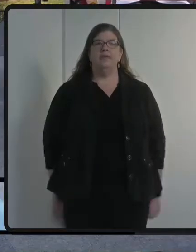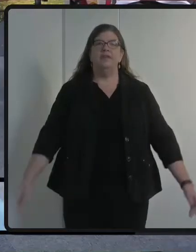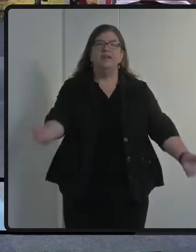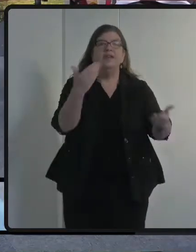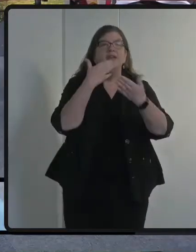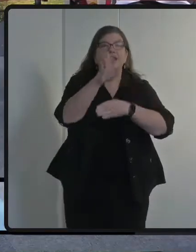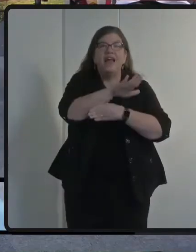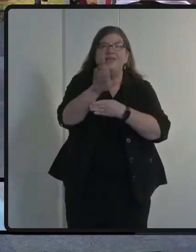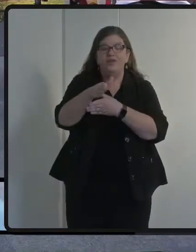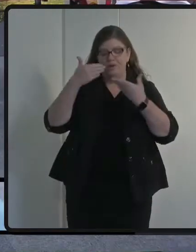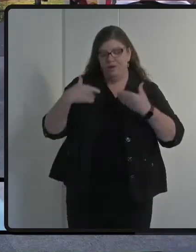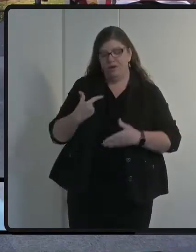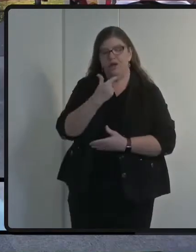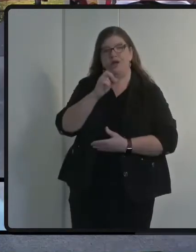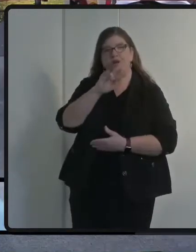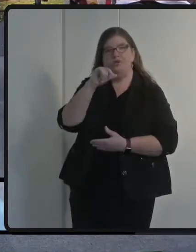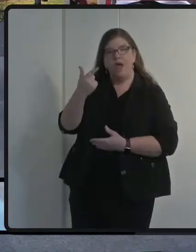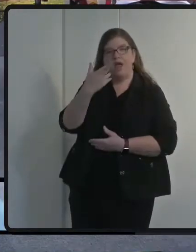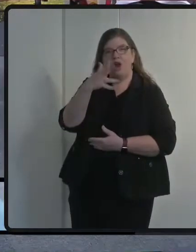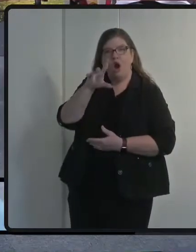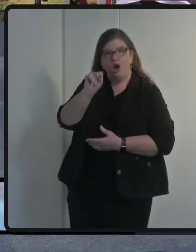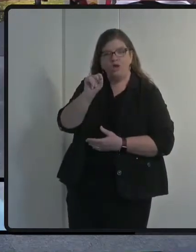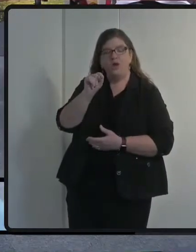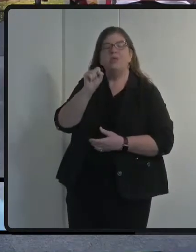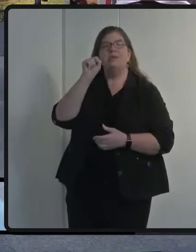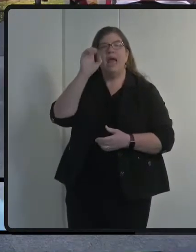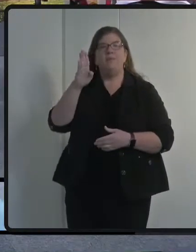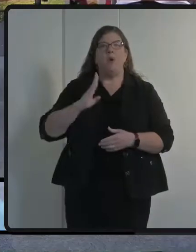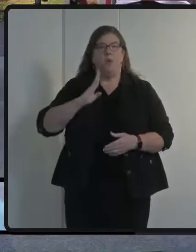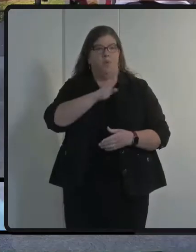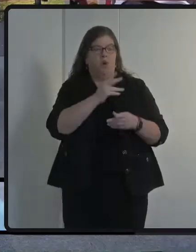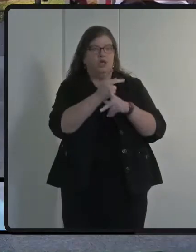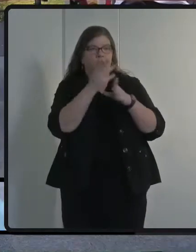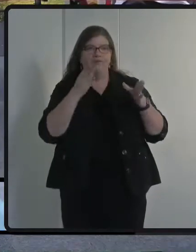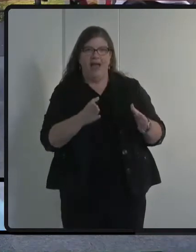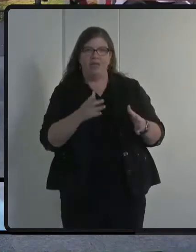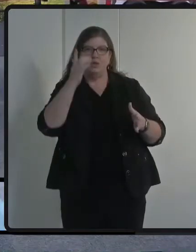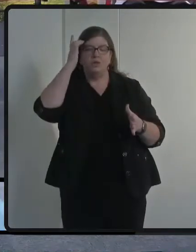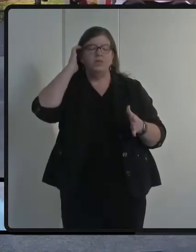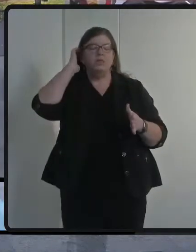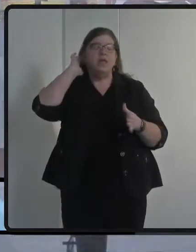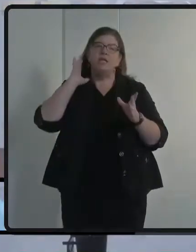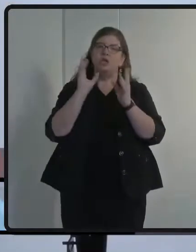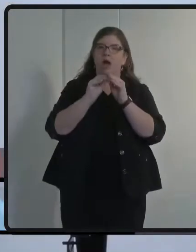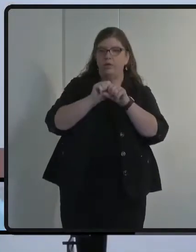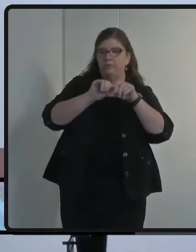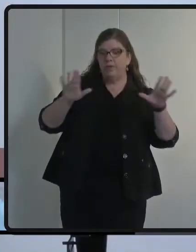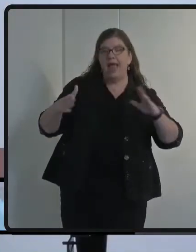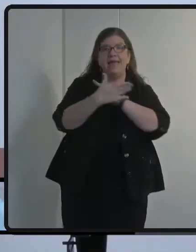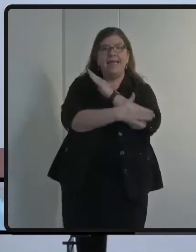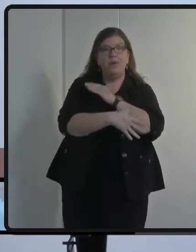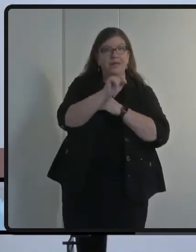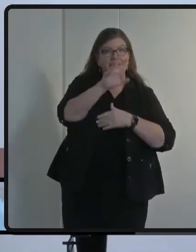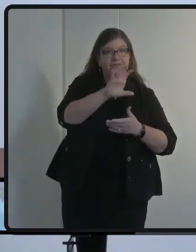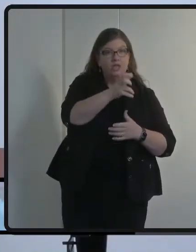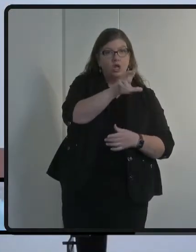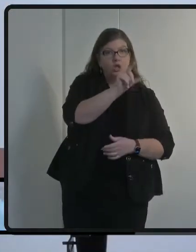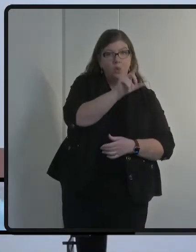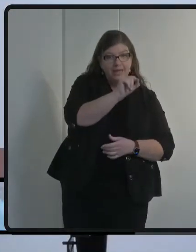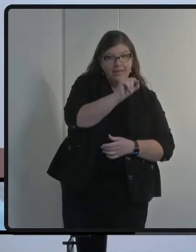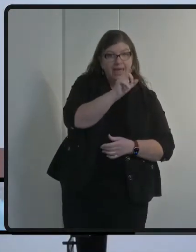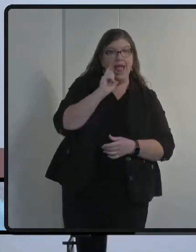Good afternoon. I'm Greg Hart, Chair of the Santa Barbara County Board of Supervisors. This press conference is broadcasting on County TV Channel 20 and the